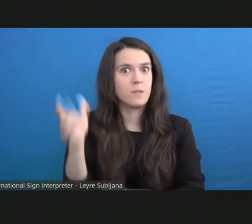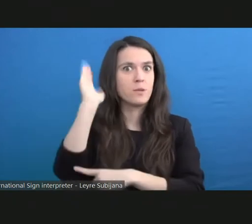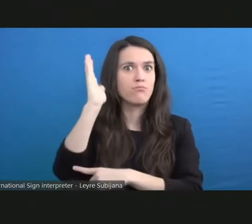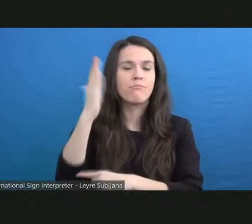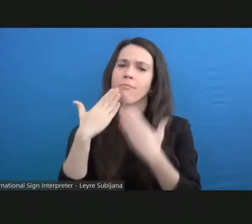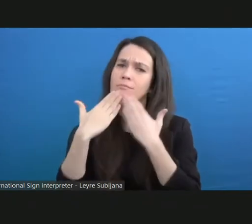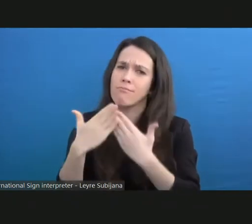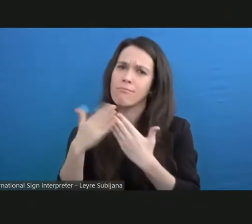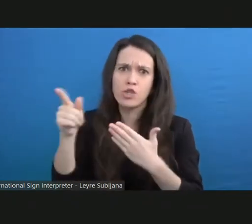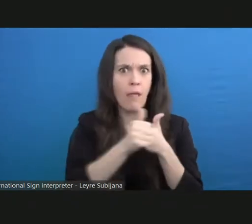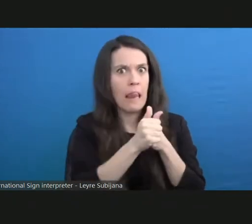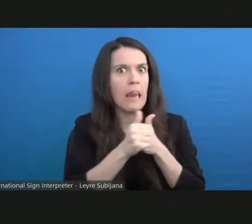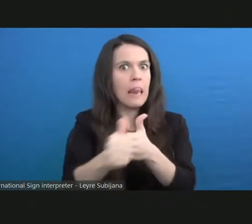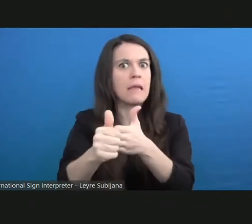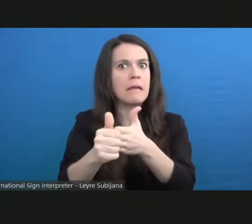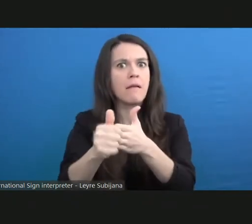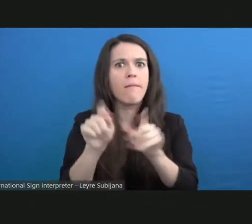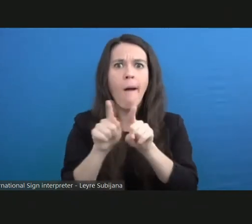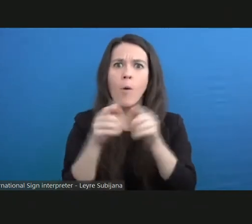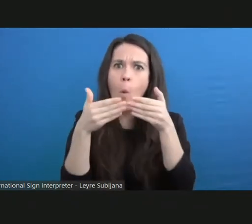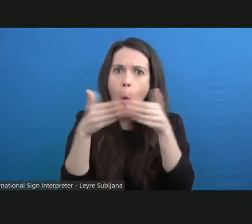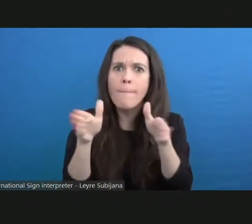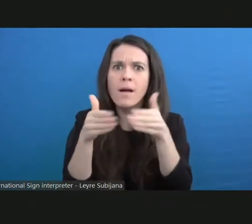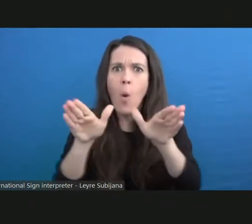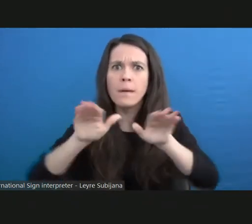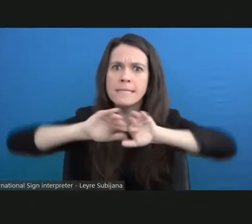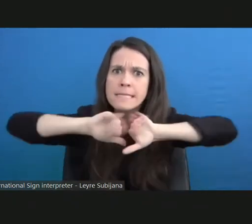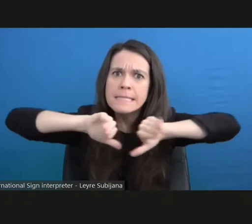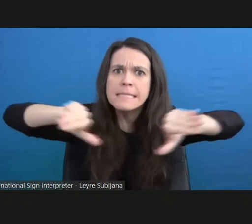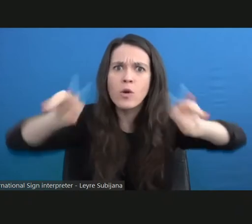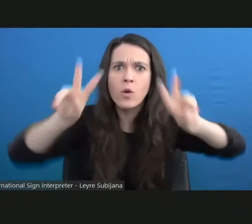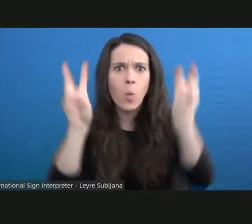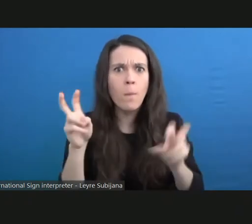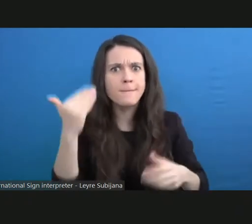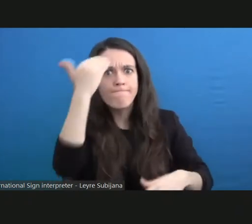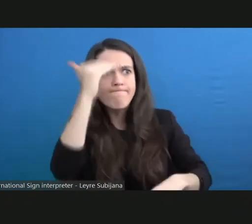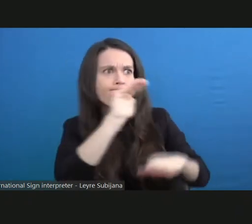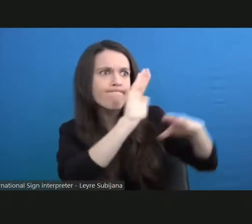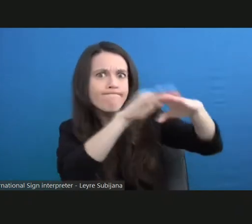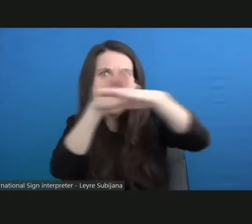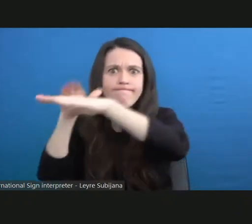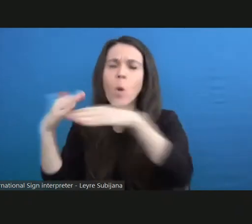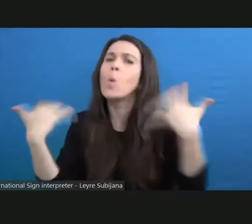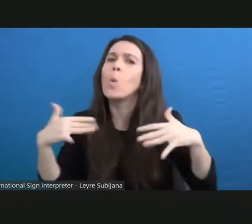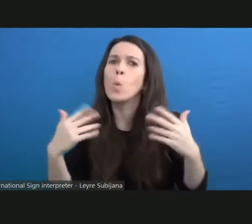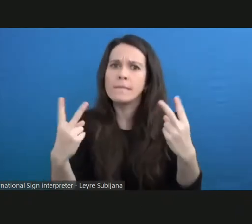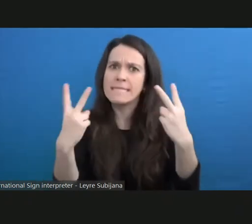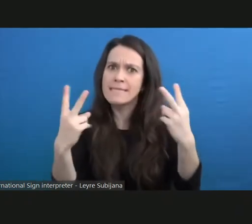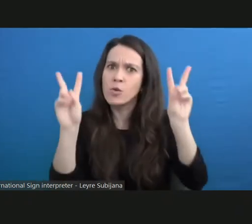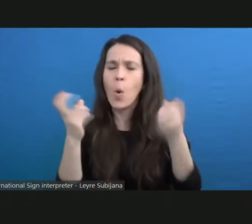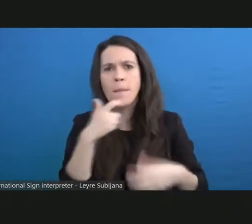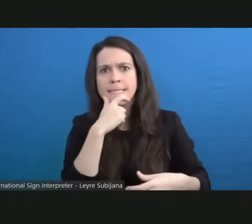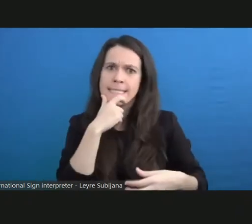lead on awareness on this important issue within the business and disability community.